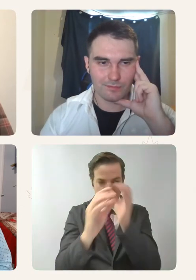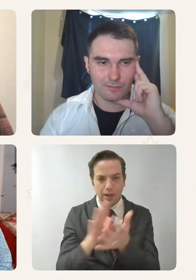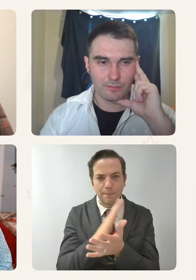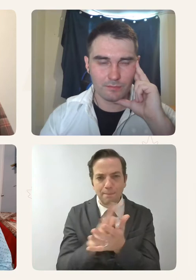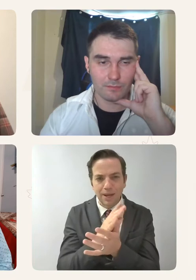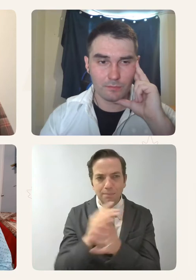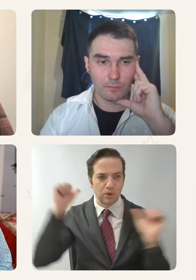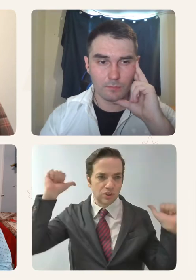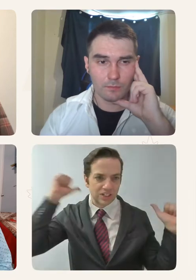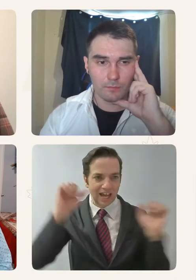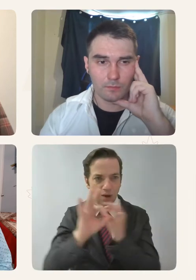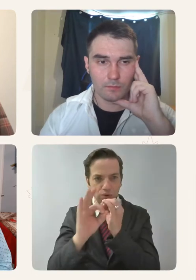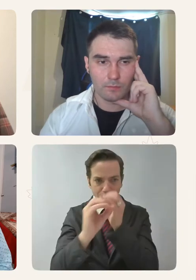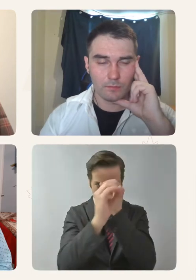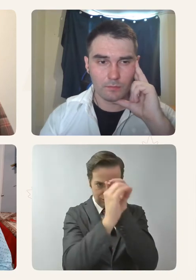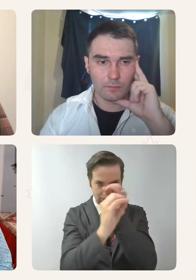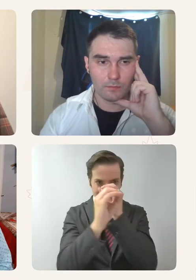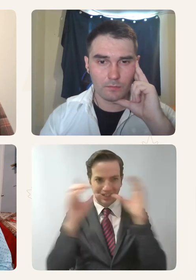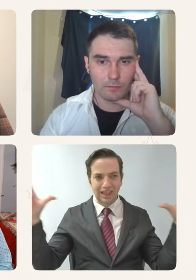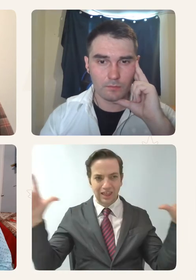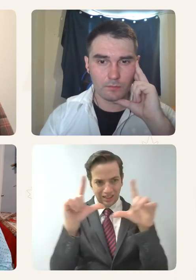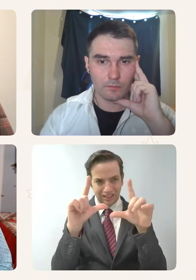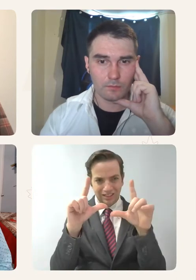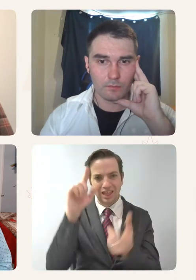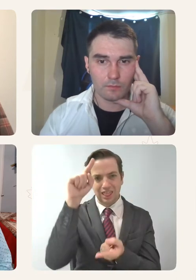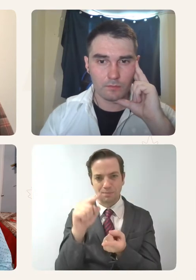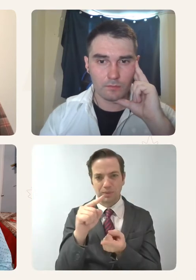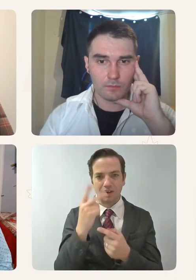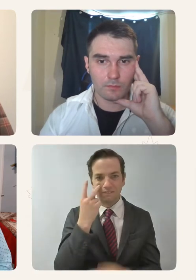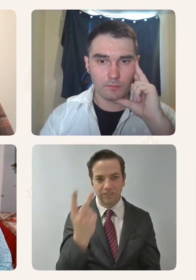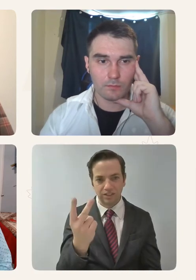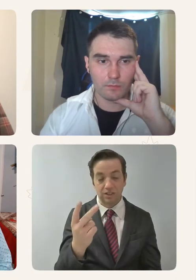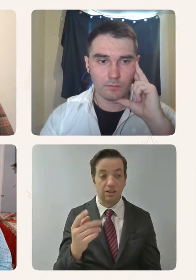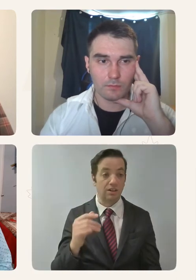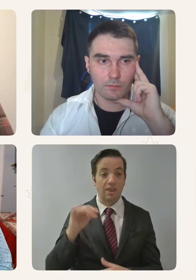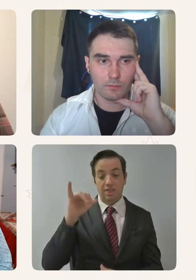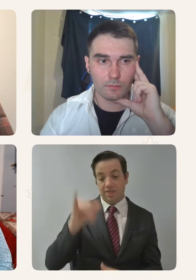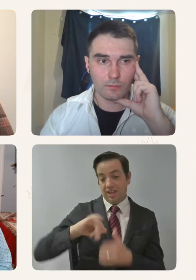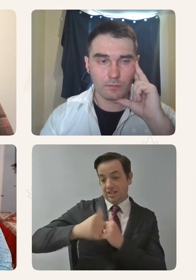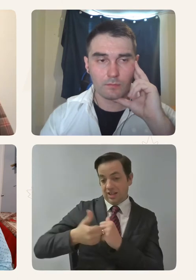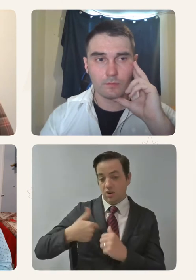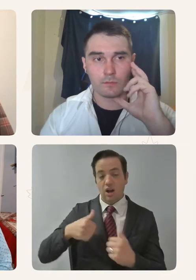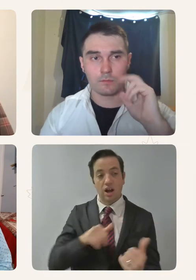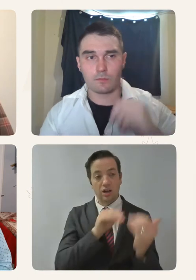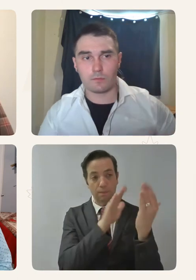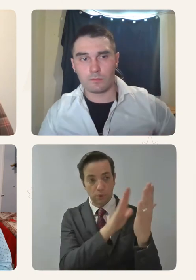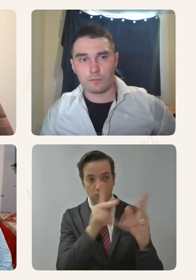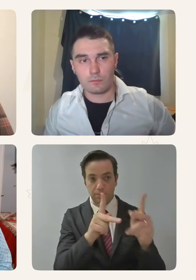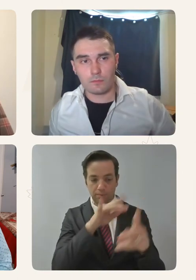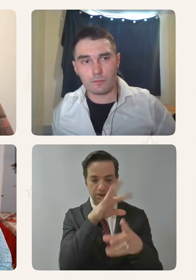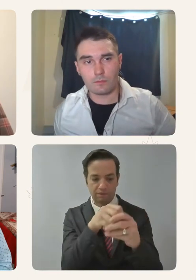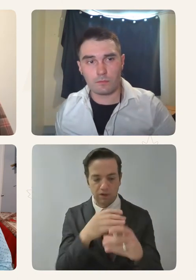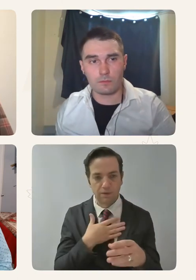will. And so, that is the way in which I approached the participants in